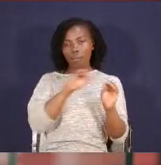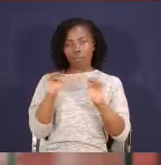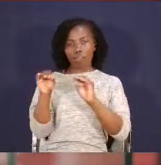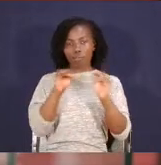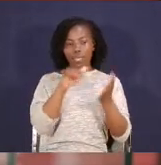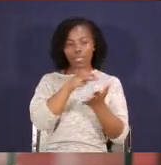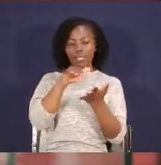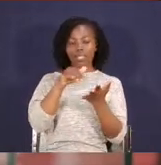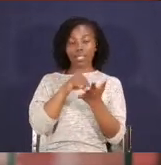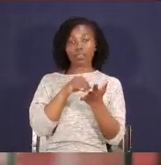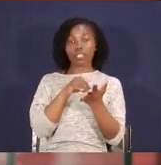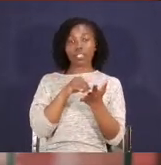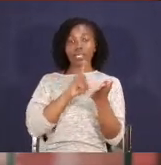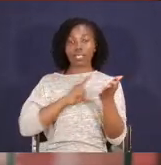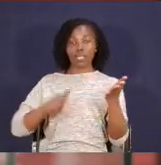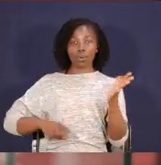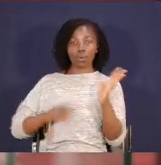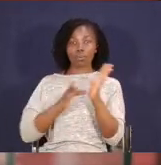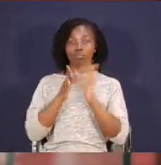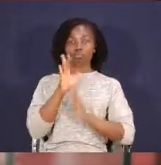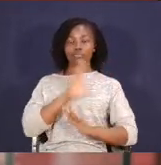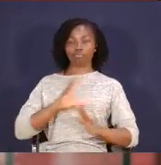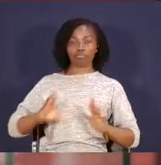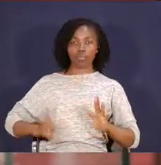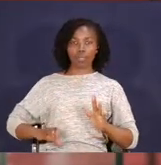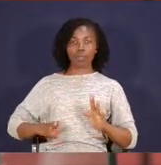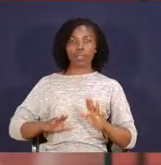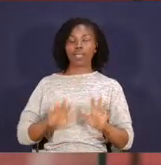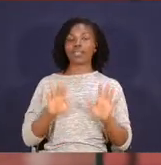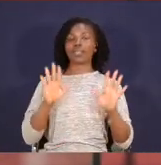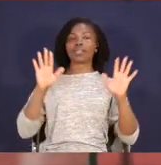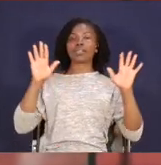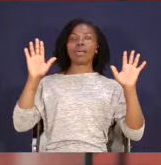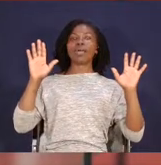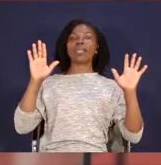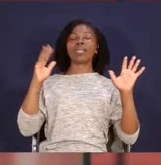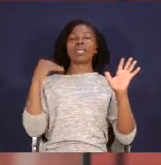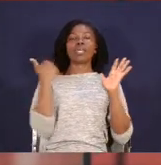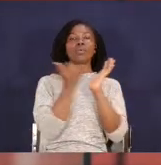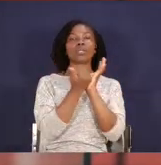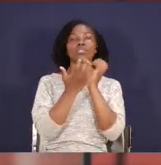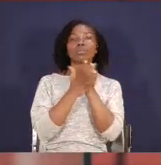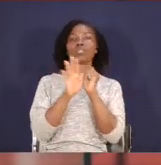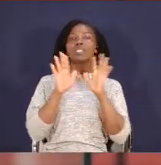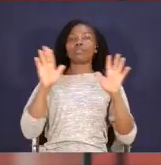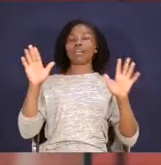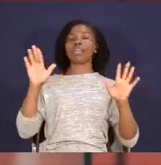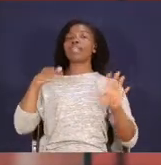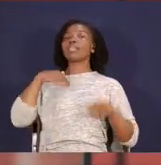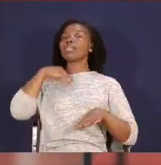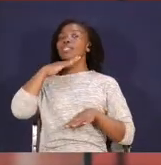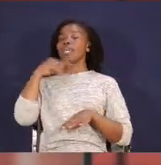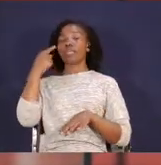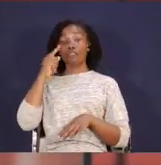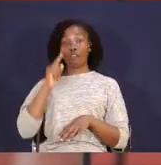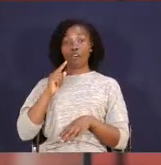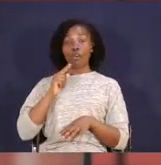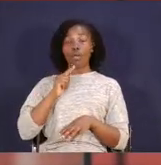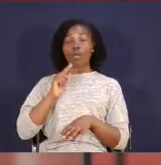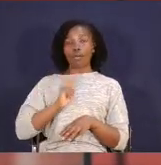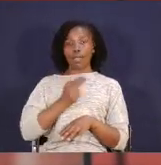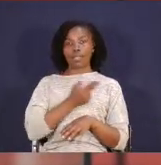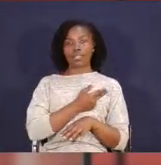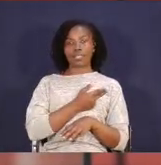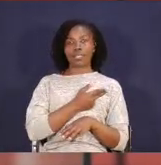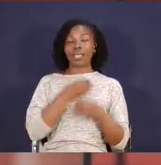gift, our Lord Jesus Christ. And he laid his life down, he gave it all, and because of that, it was not